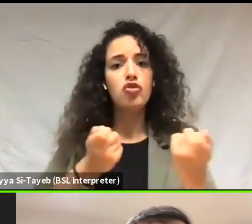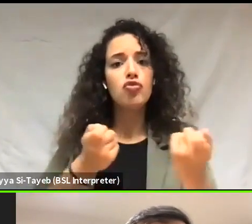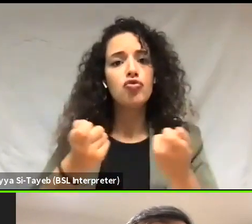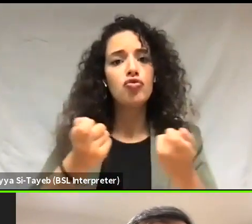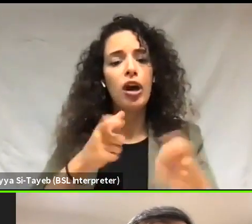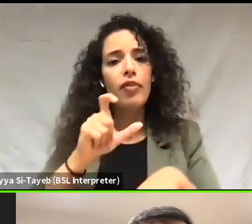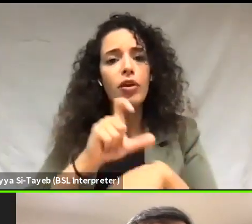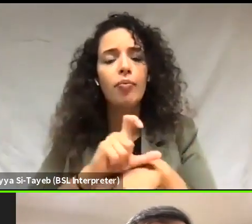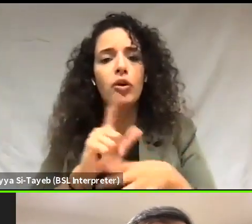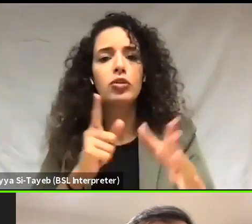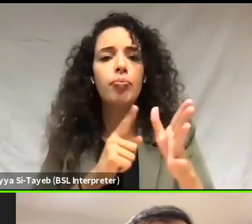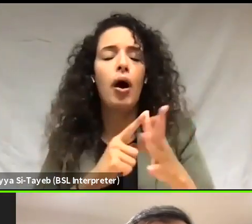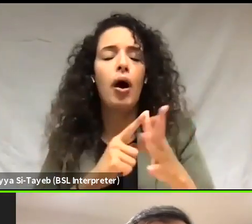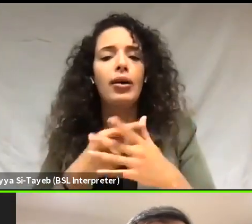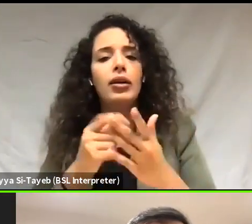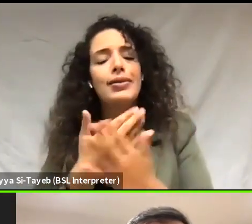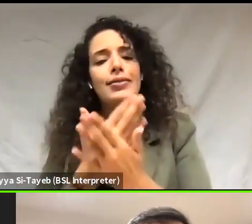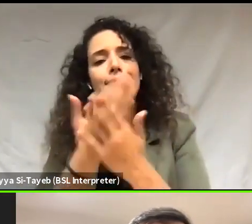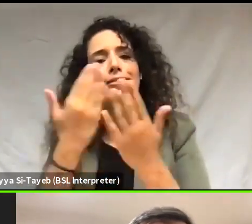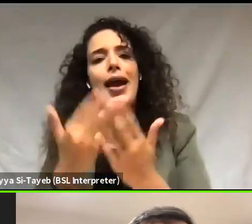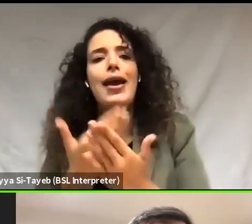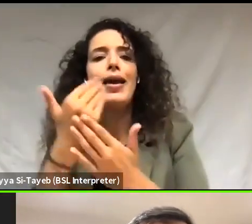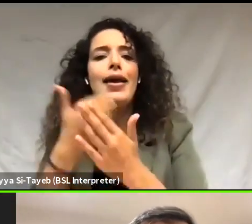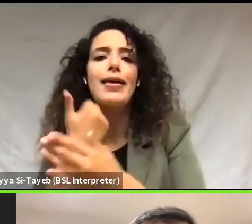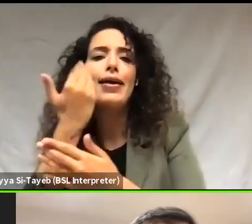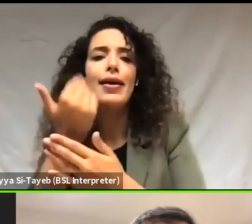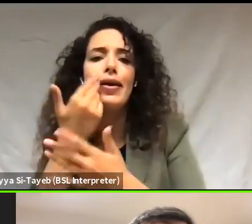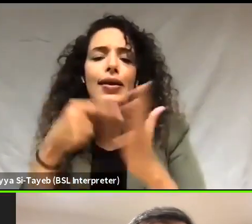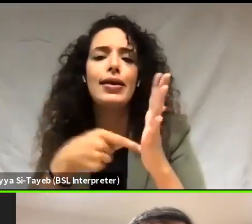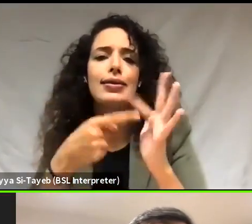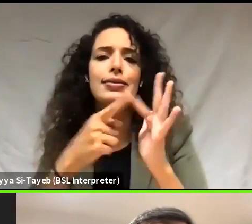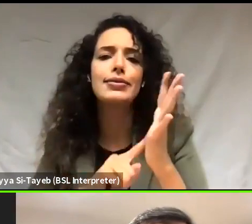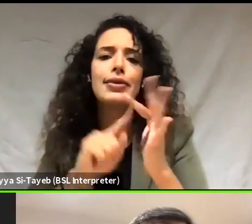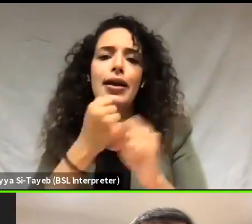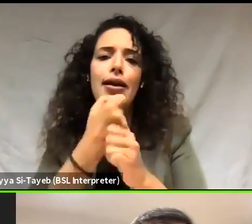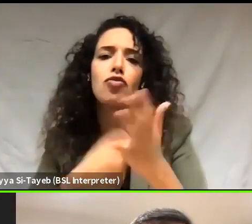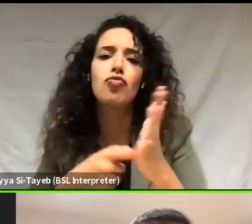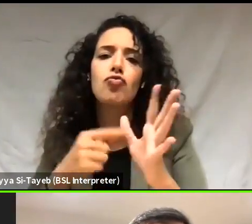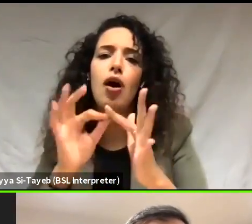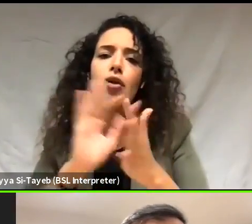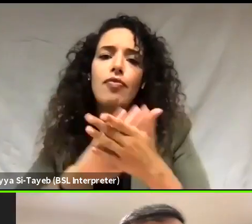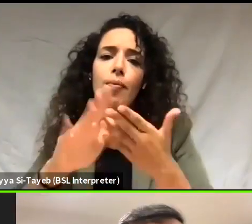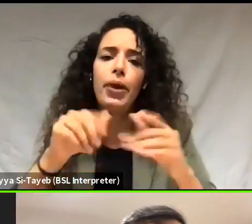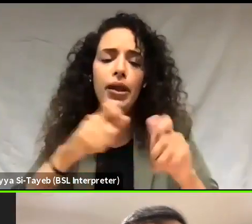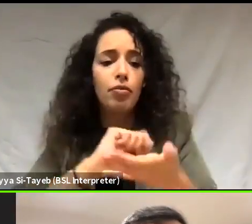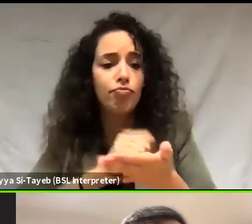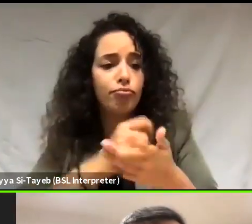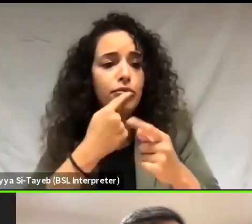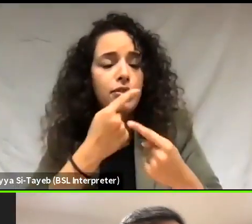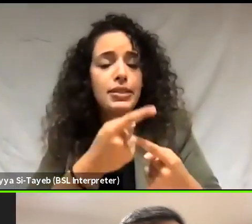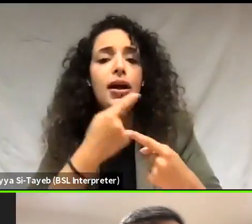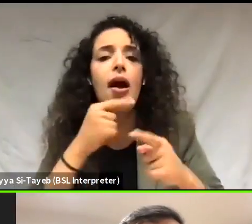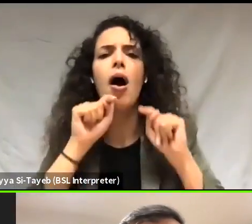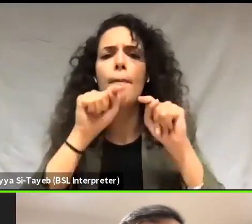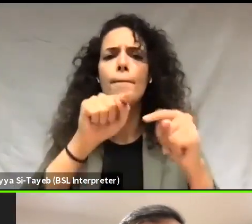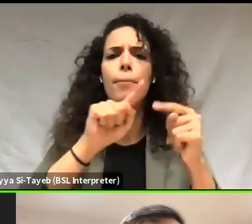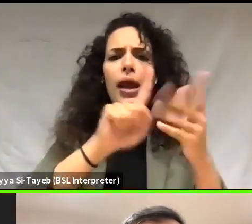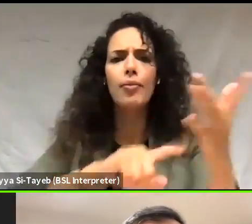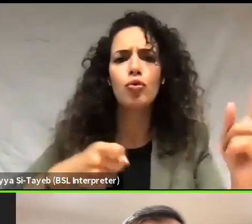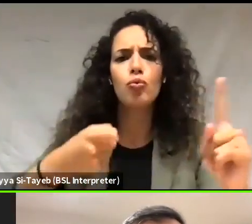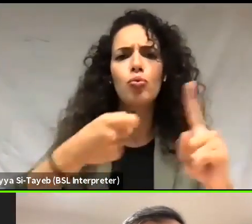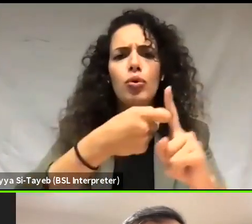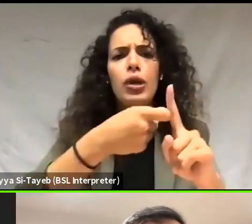and the Daily Telegraph, when they accused me that I blame the UK for ISIS